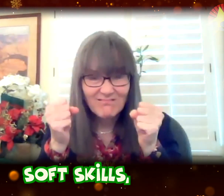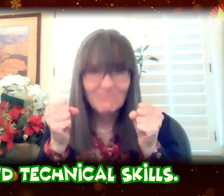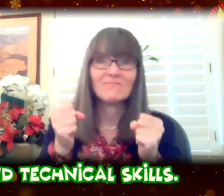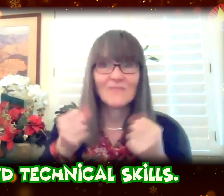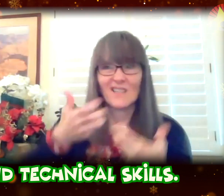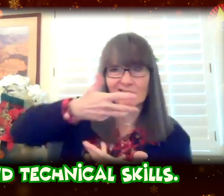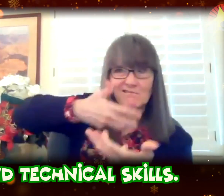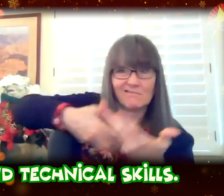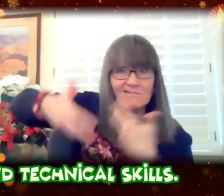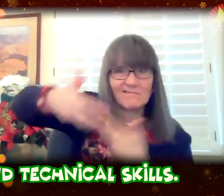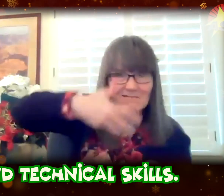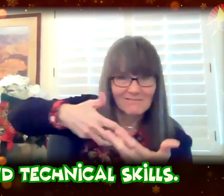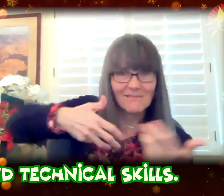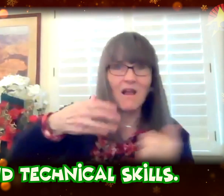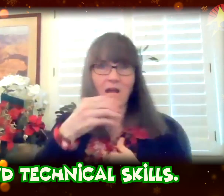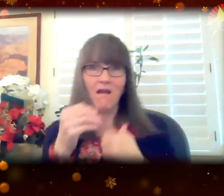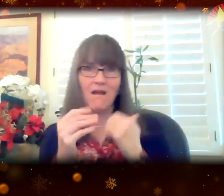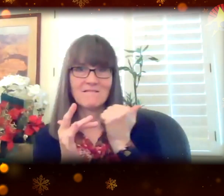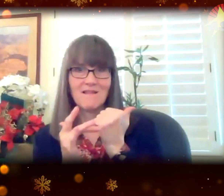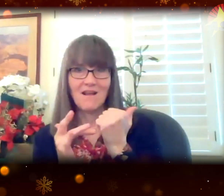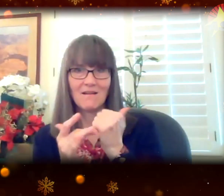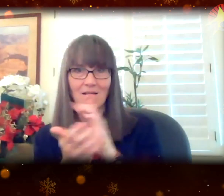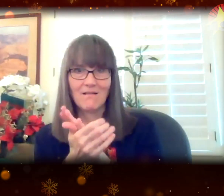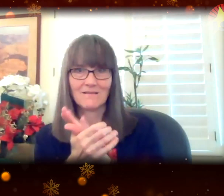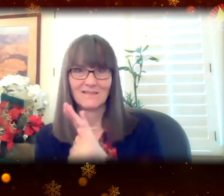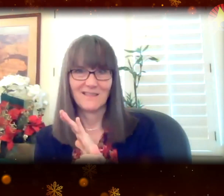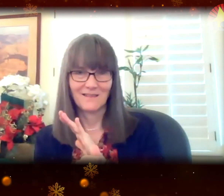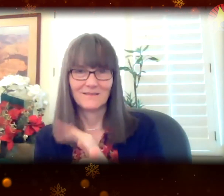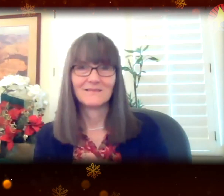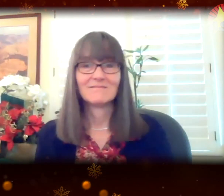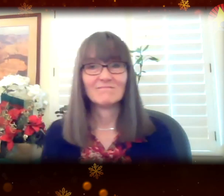skills, and technical skills.